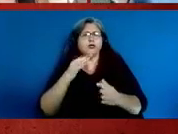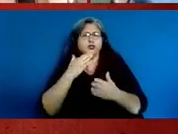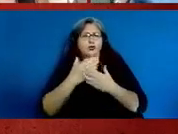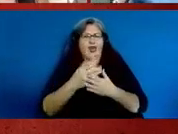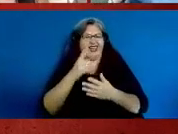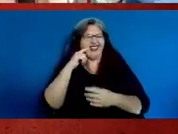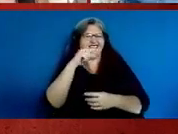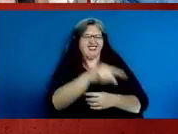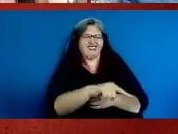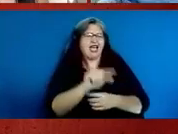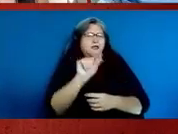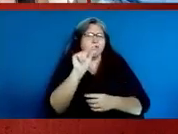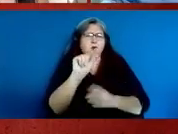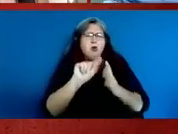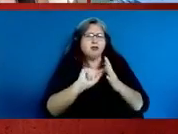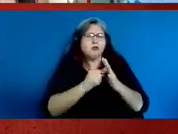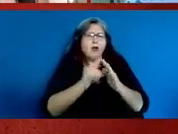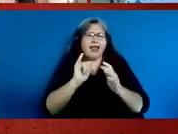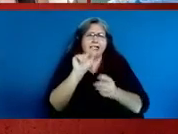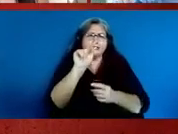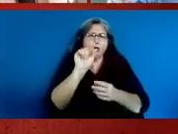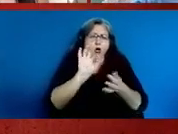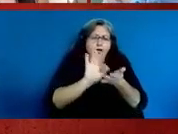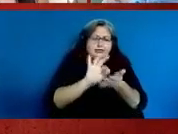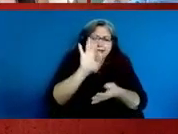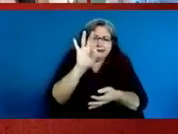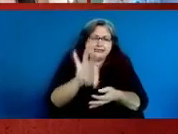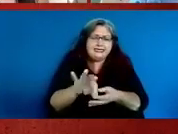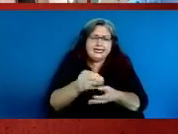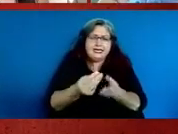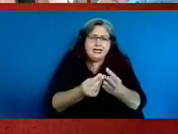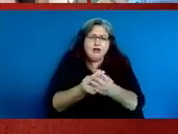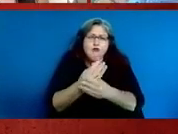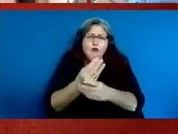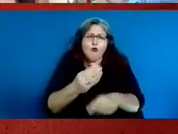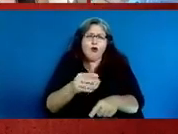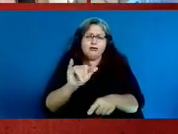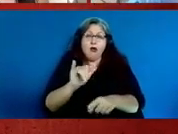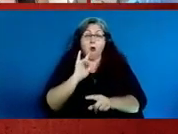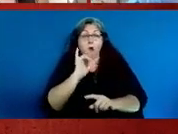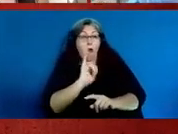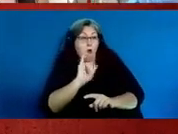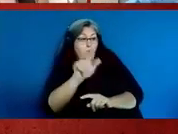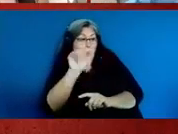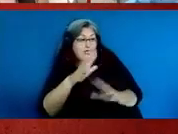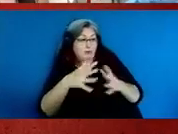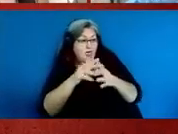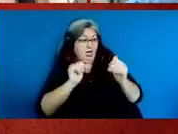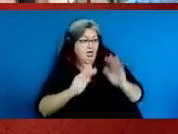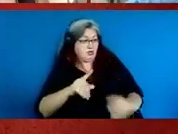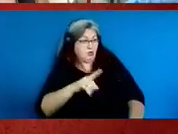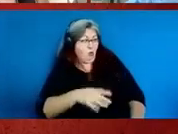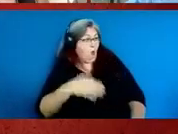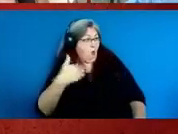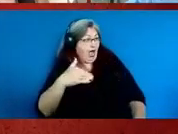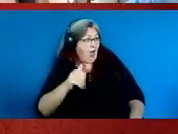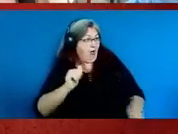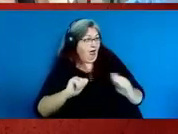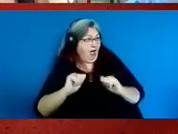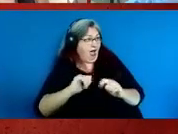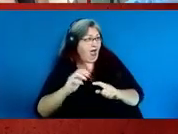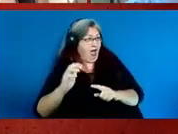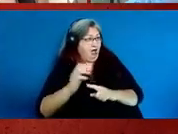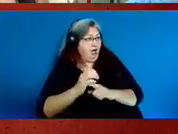beginning, small seed in the soil. Says, oh, the Asian American actors can act, other than